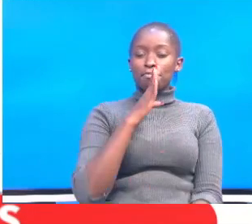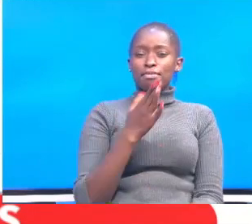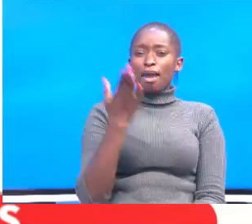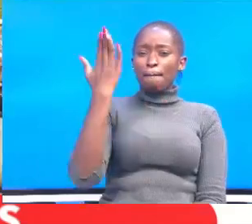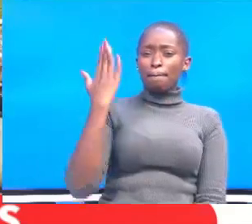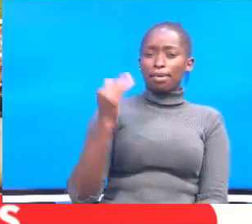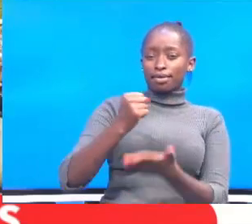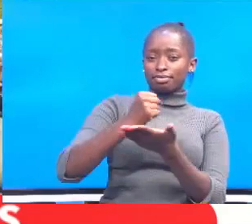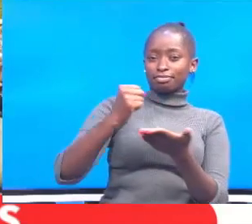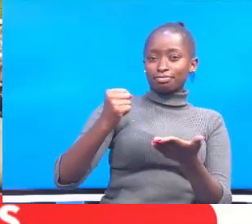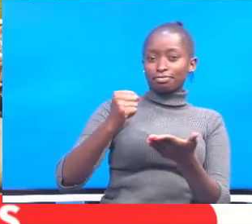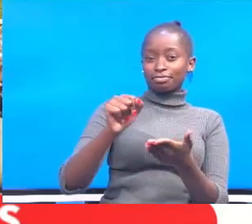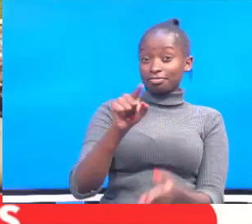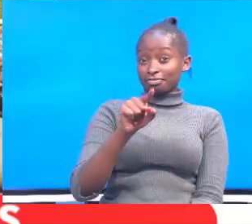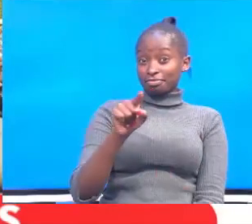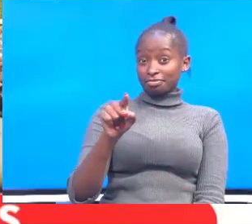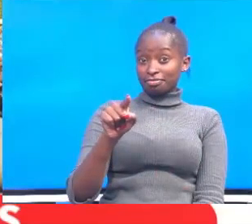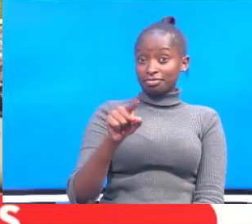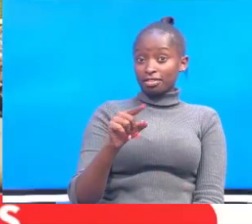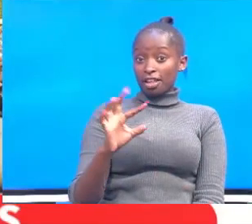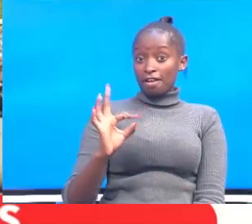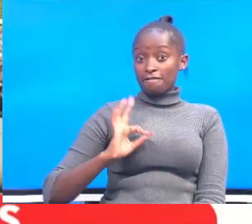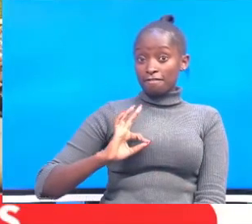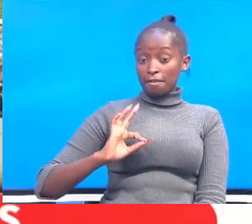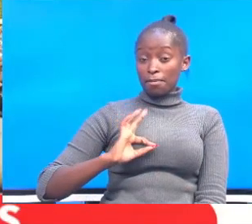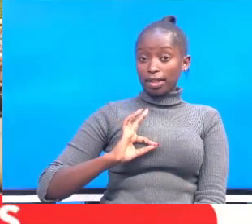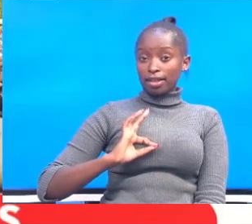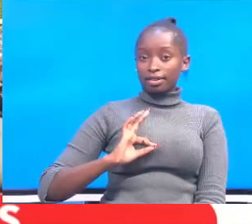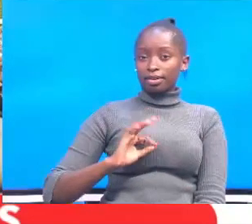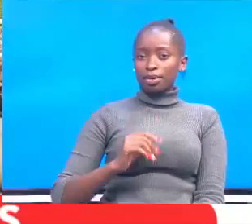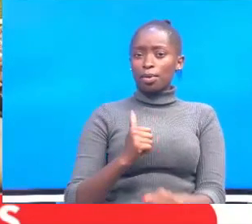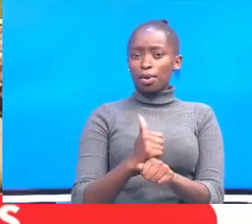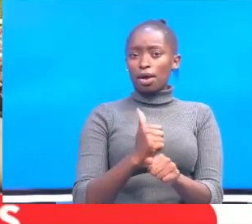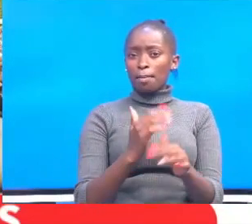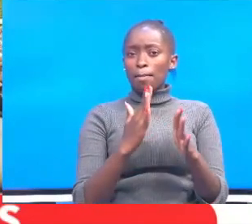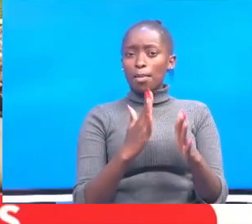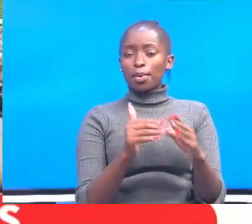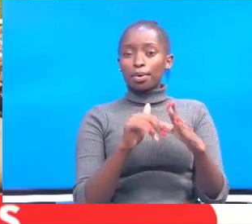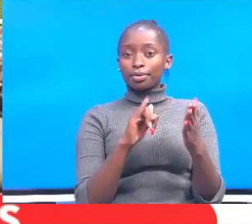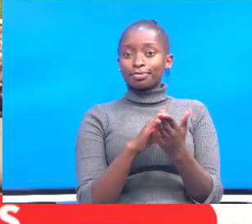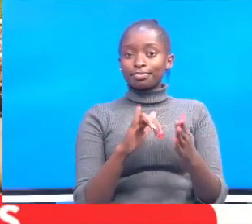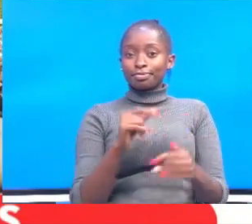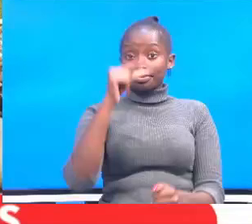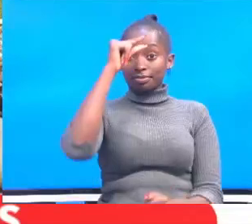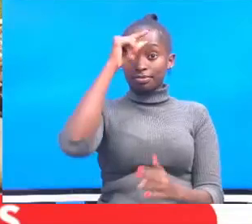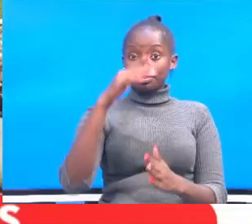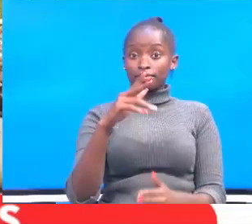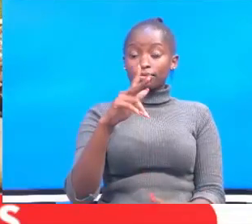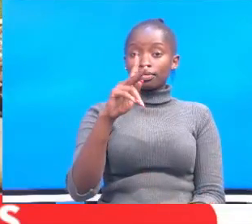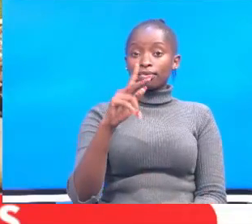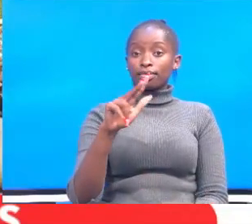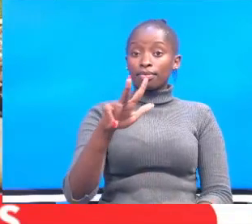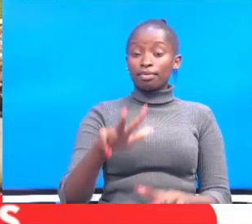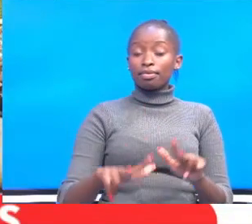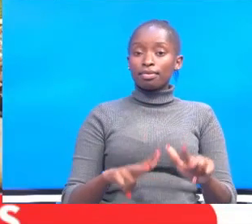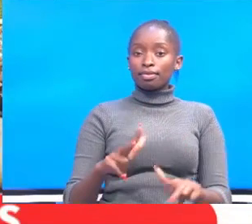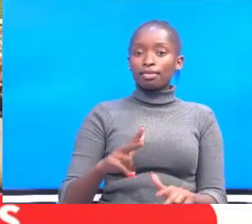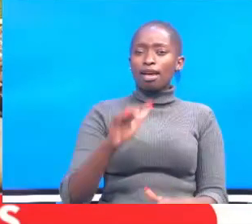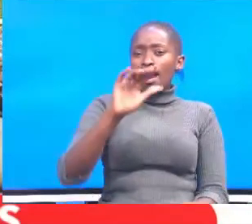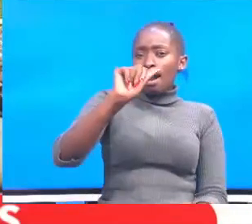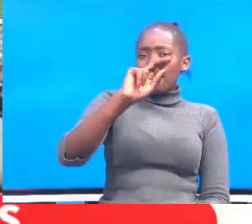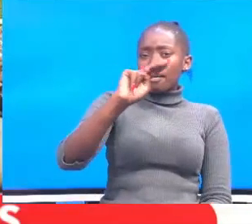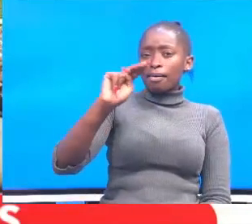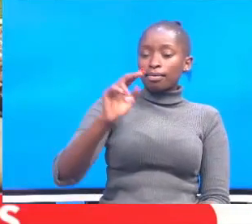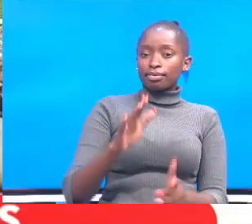impeachment. Female colleague governors, who include Council of Governors Chairperson Kirinyaga Governor Anne Waiguru and her